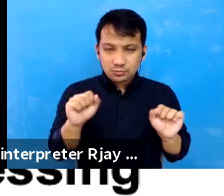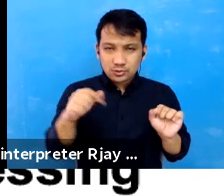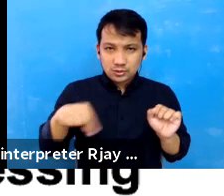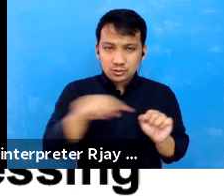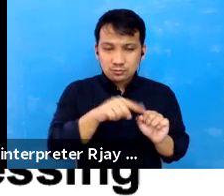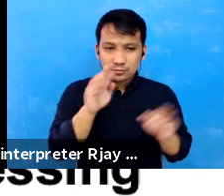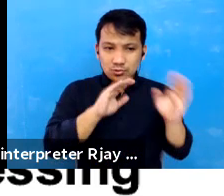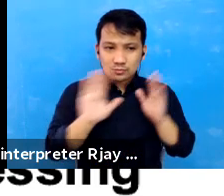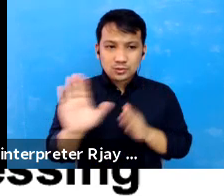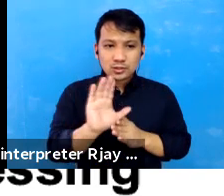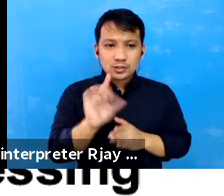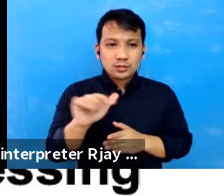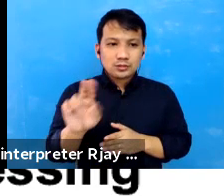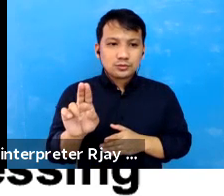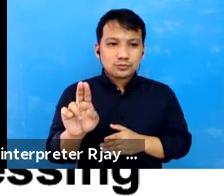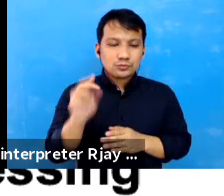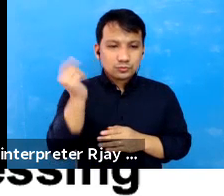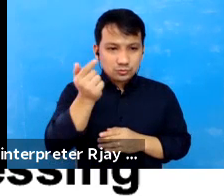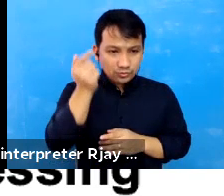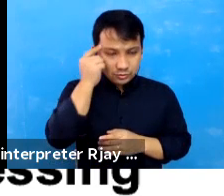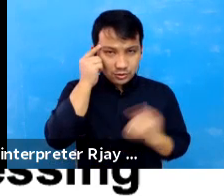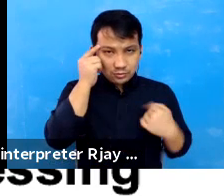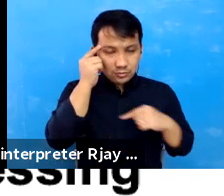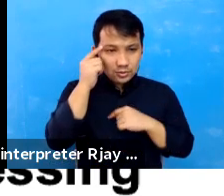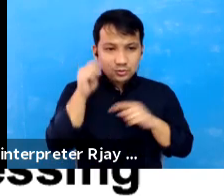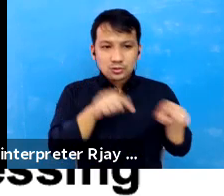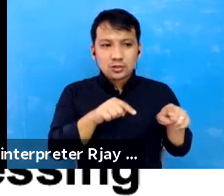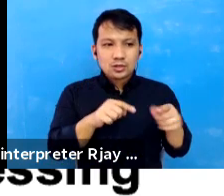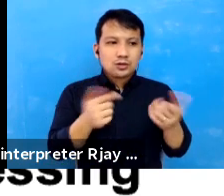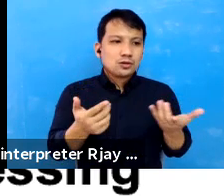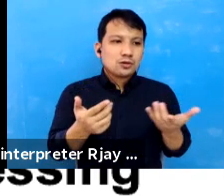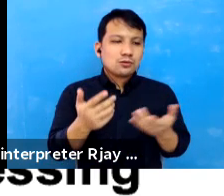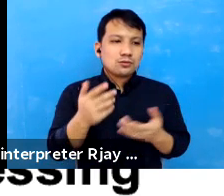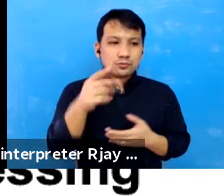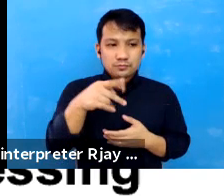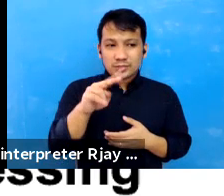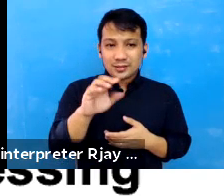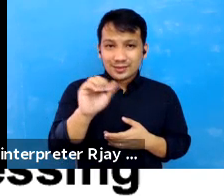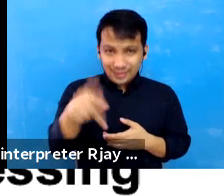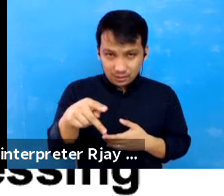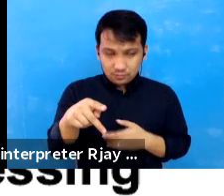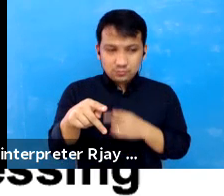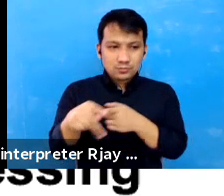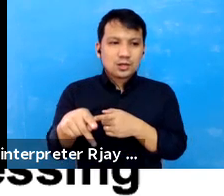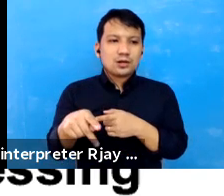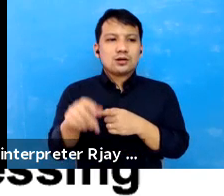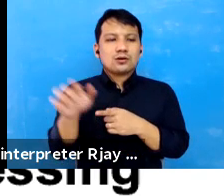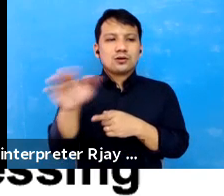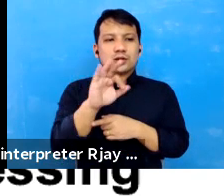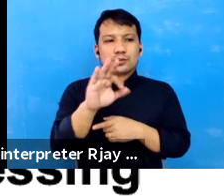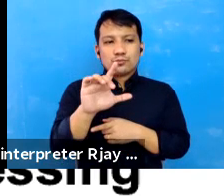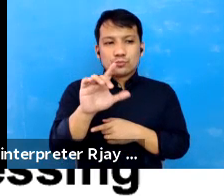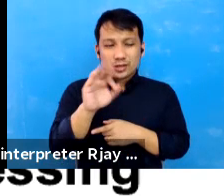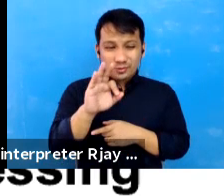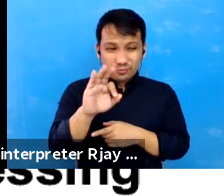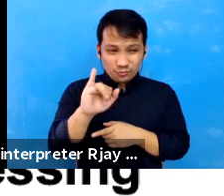issue ng local government. At sa aming PNAP o F1 First 1,000 Days, ang pagsang